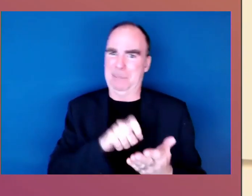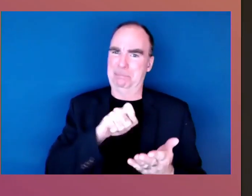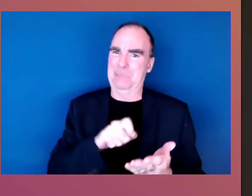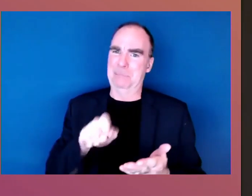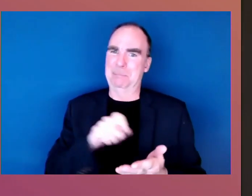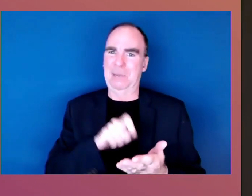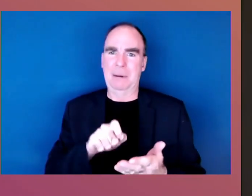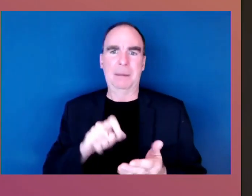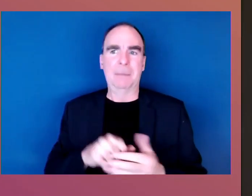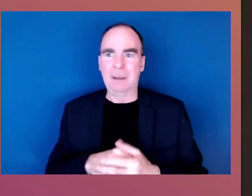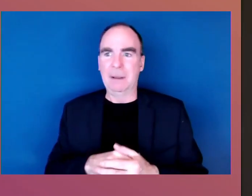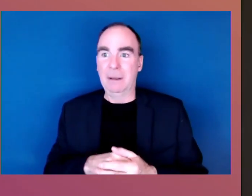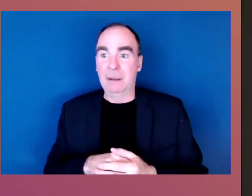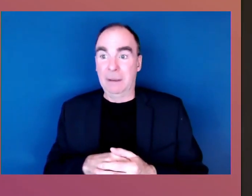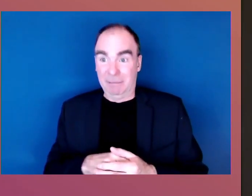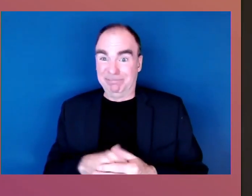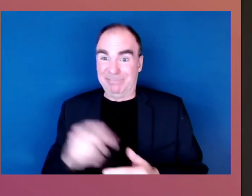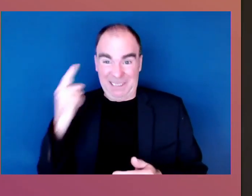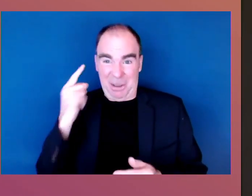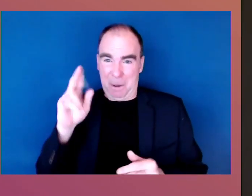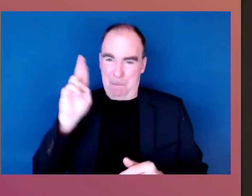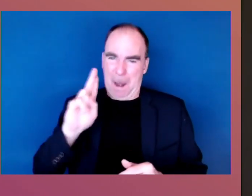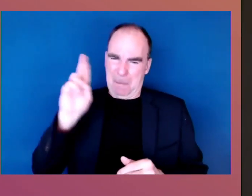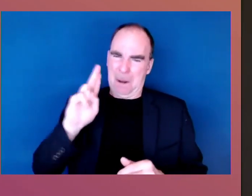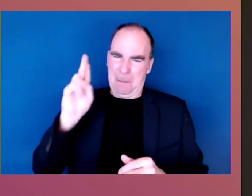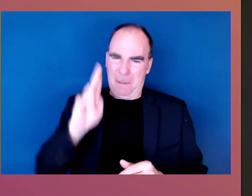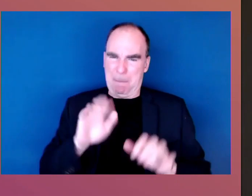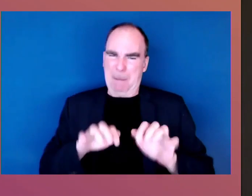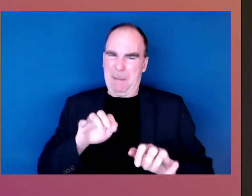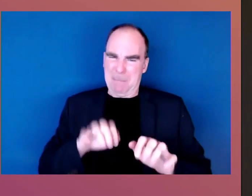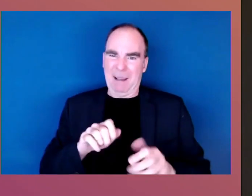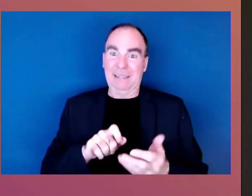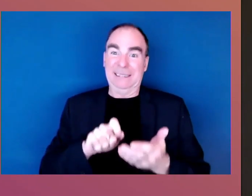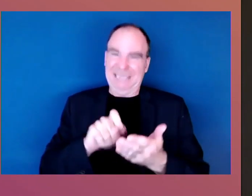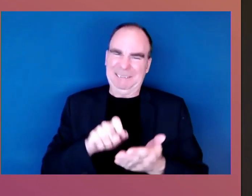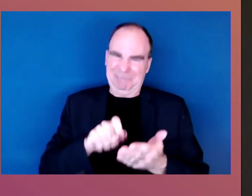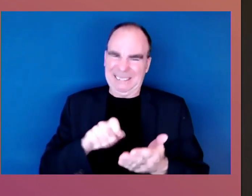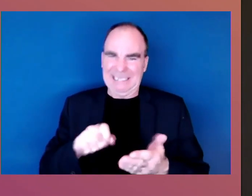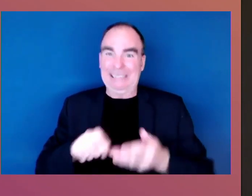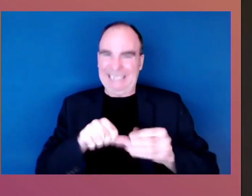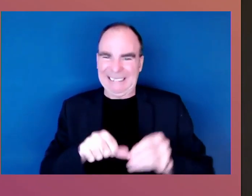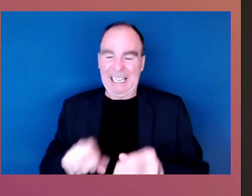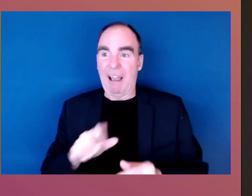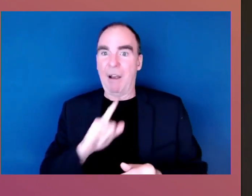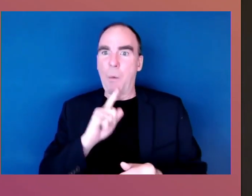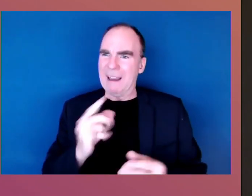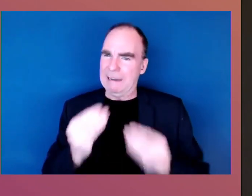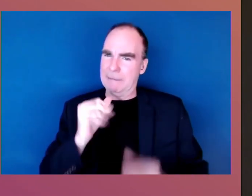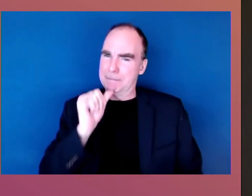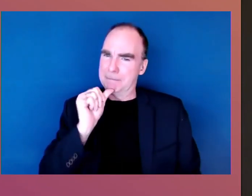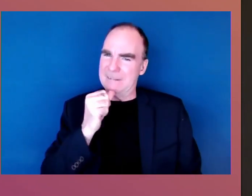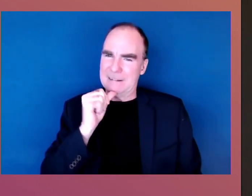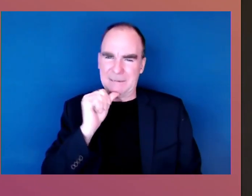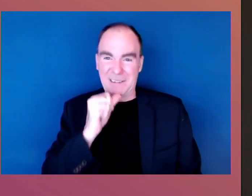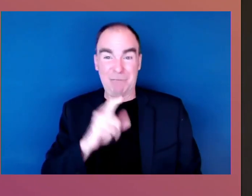C, it's noisy and energy-consuming. It was really painful, and I didn't like it so much. I guess